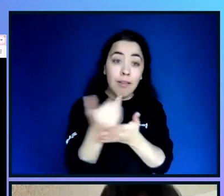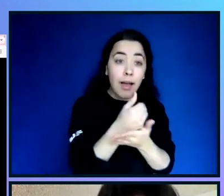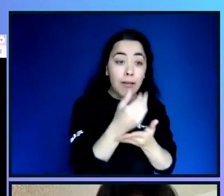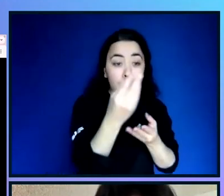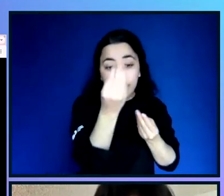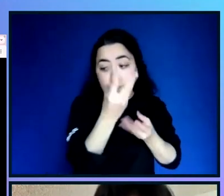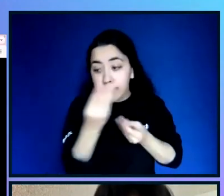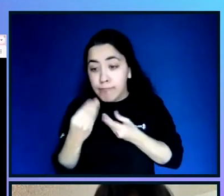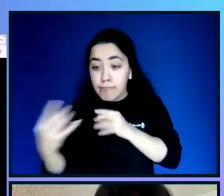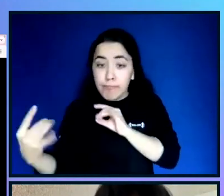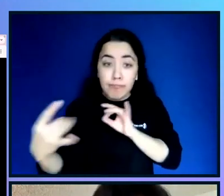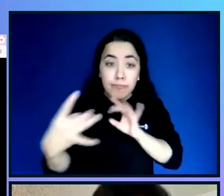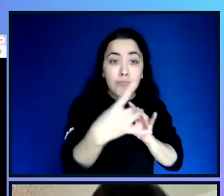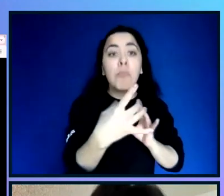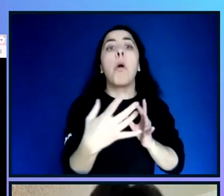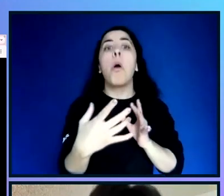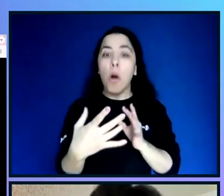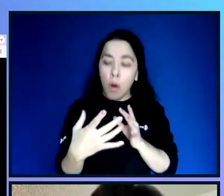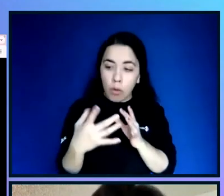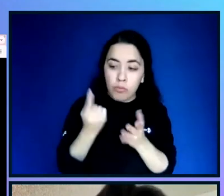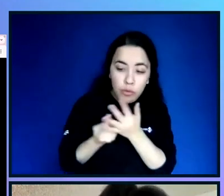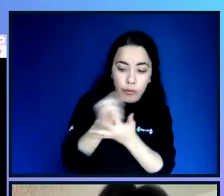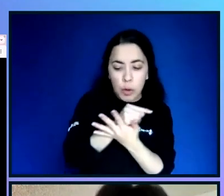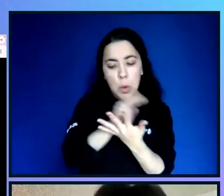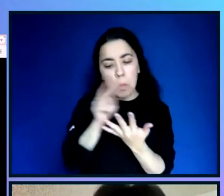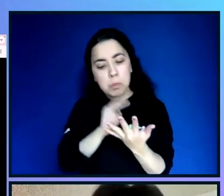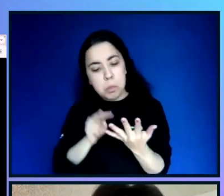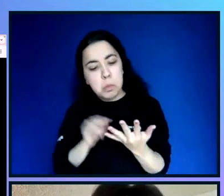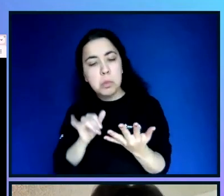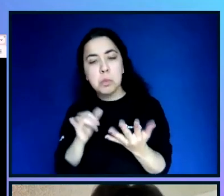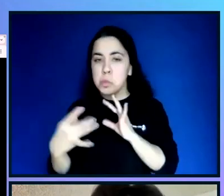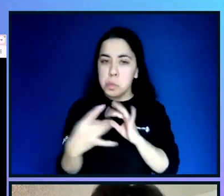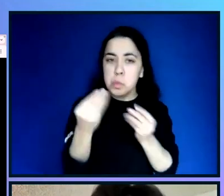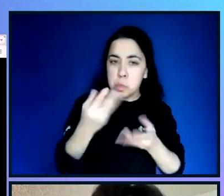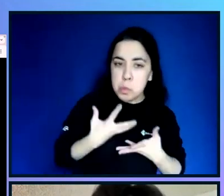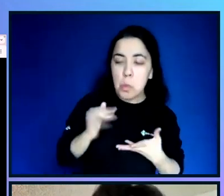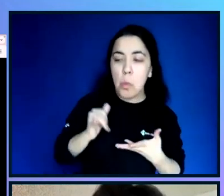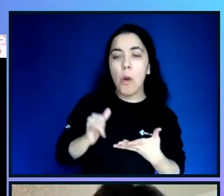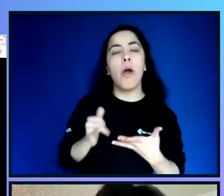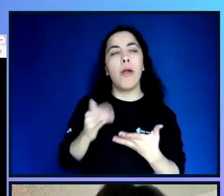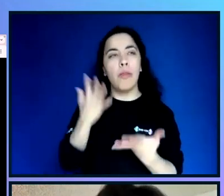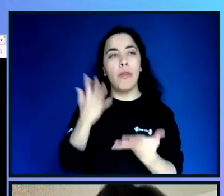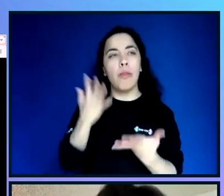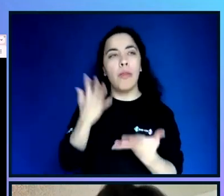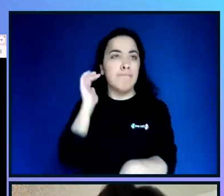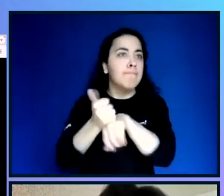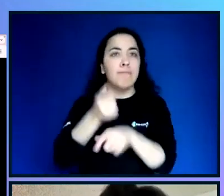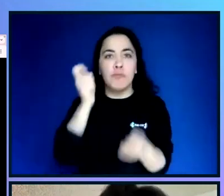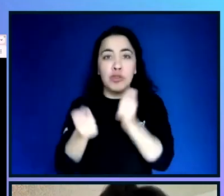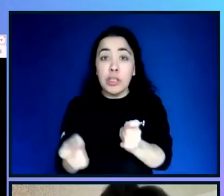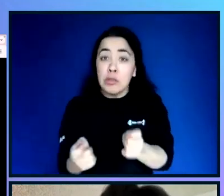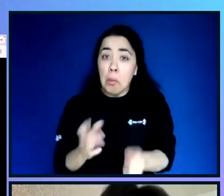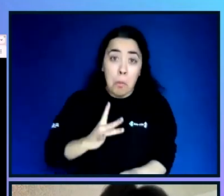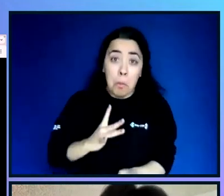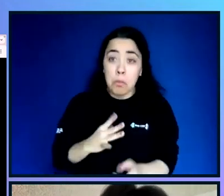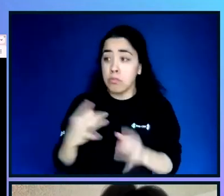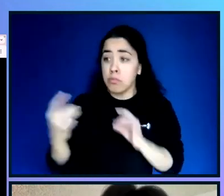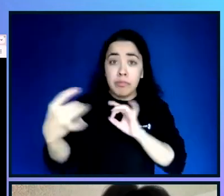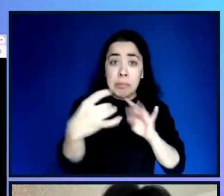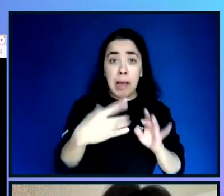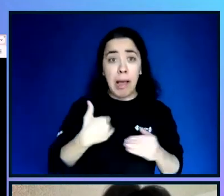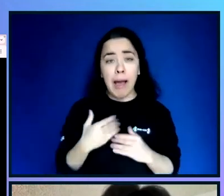on feedback. It's great to have qualitative and quantitative data, but if nothing's being done with it, you're leaving your